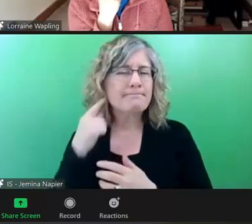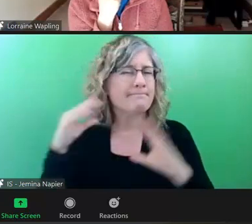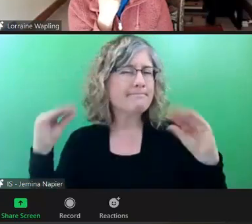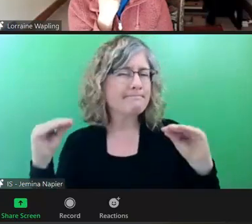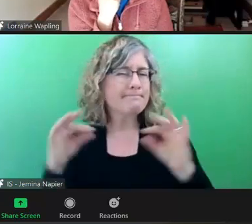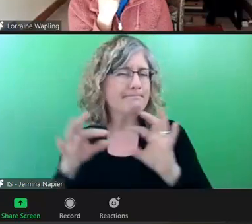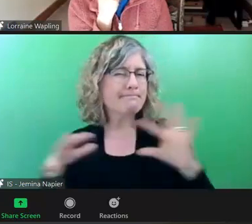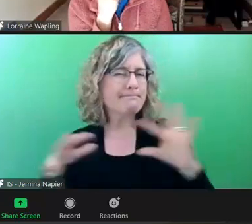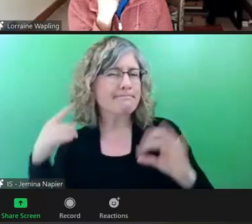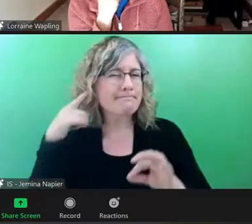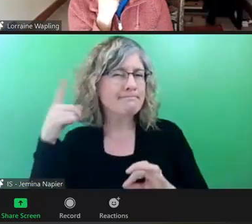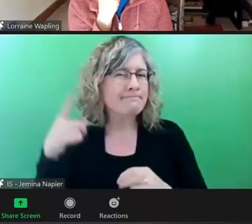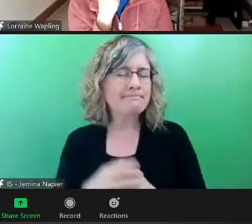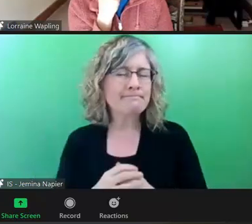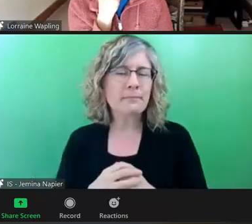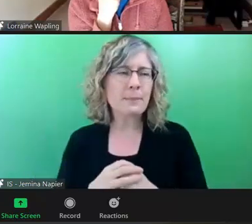children, they can